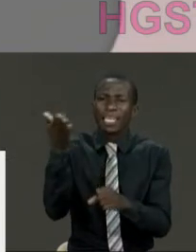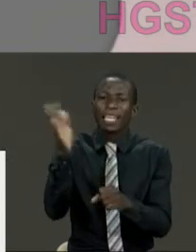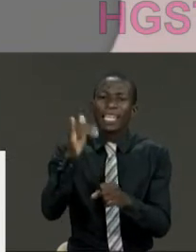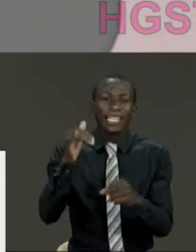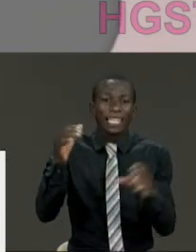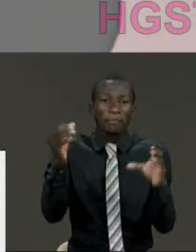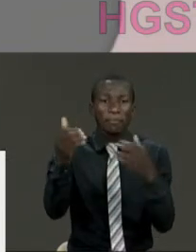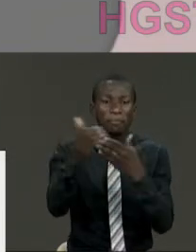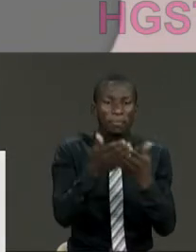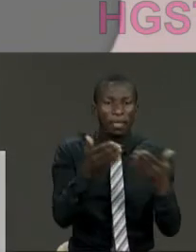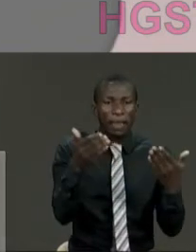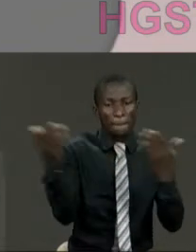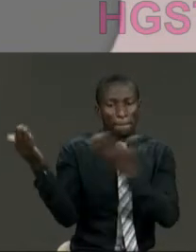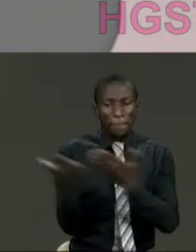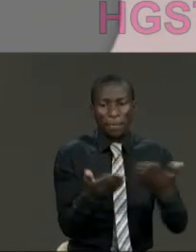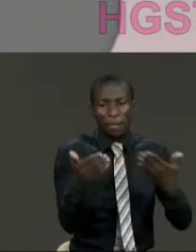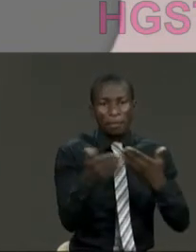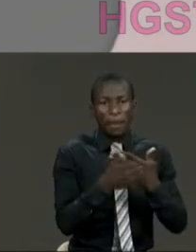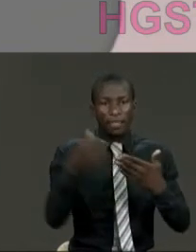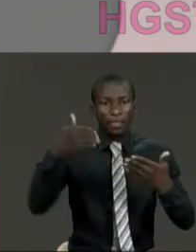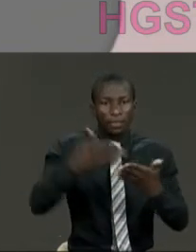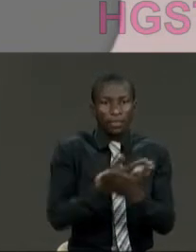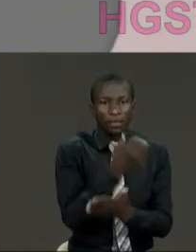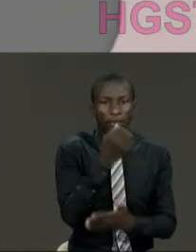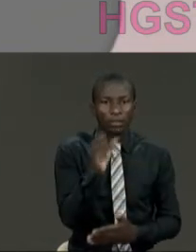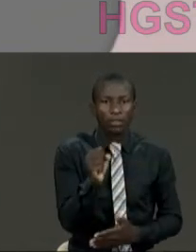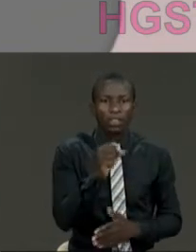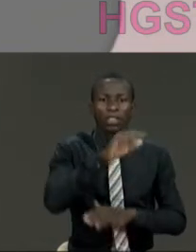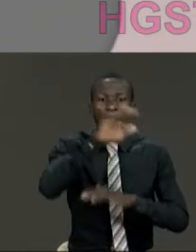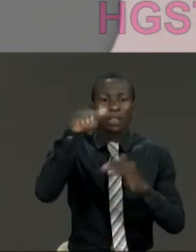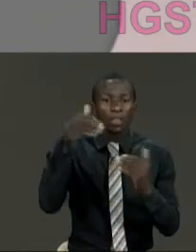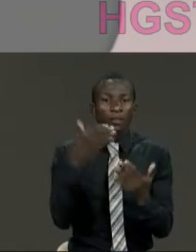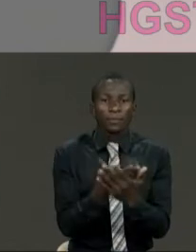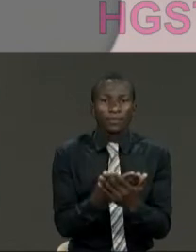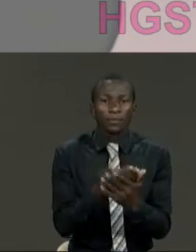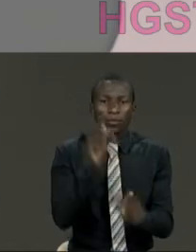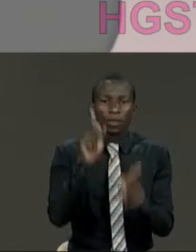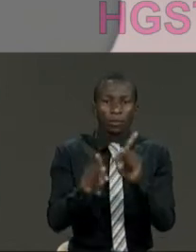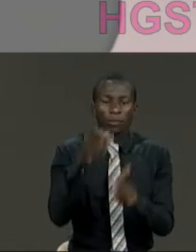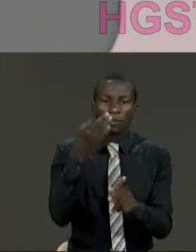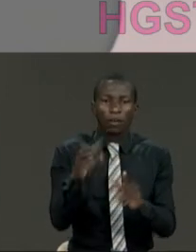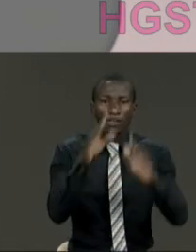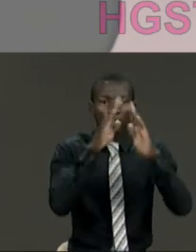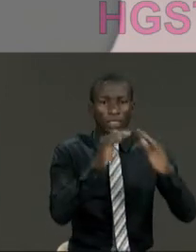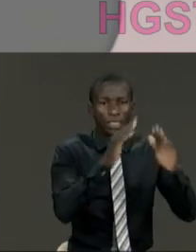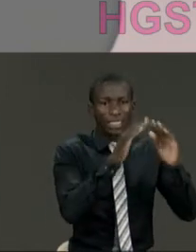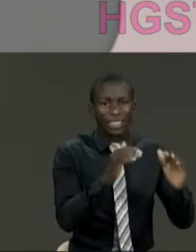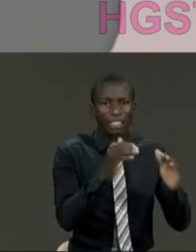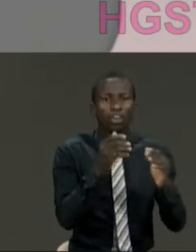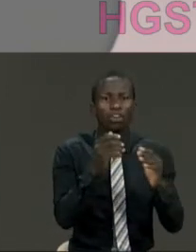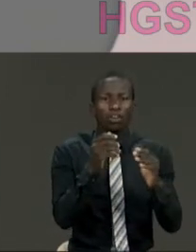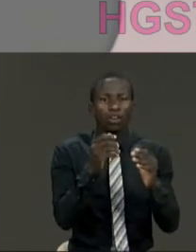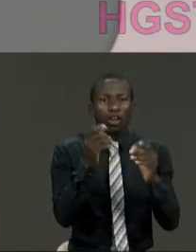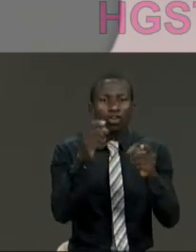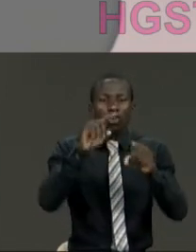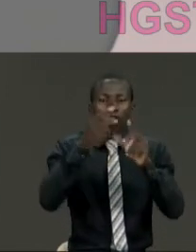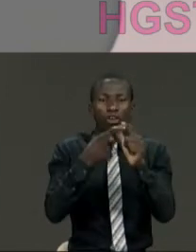was so. So the whole people of the city, they rushed to the camp of the